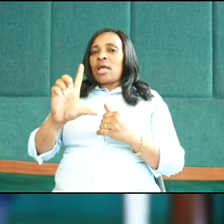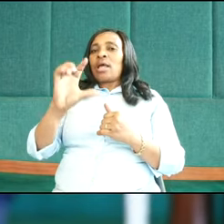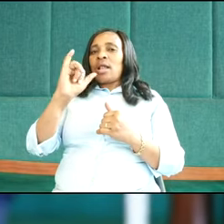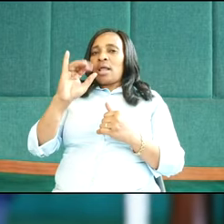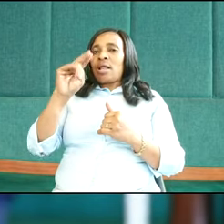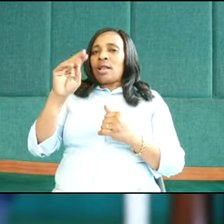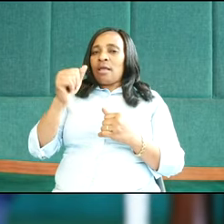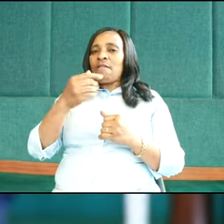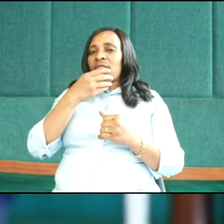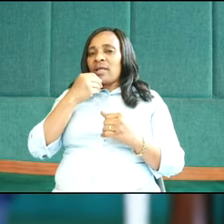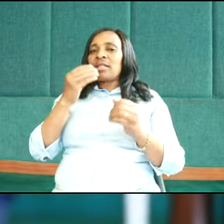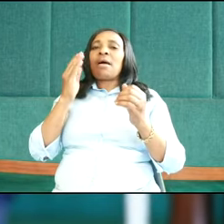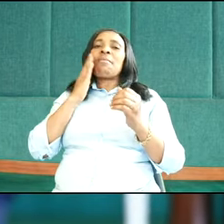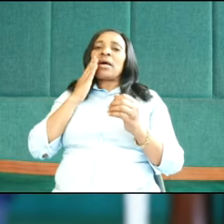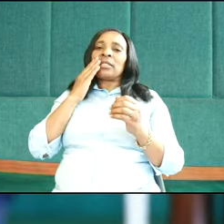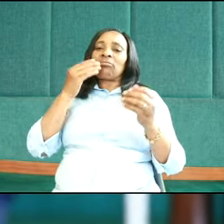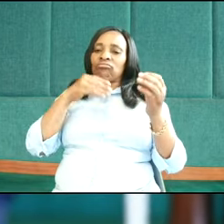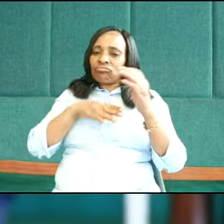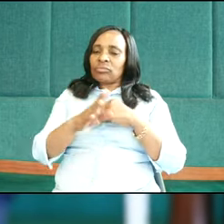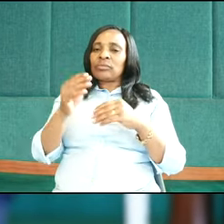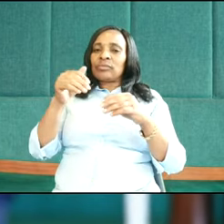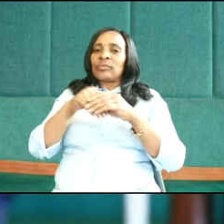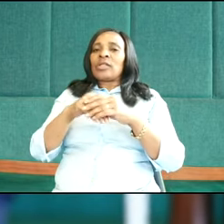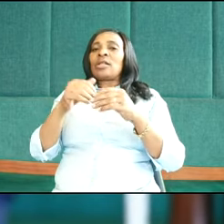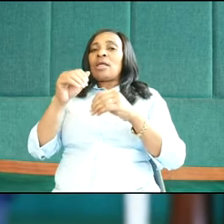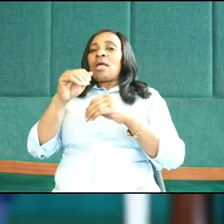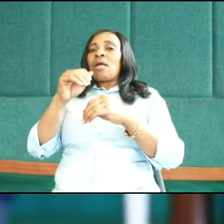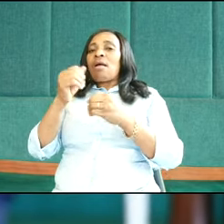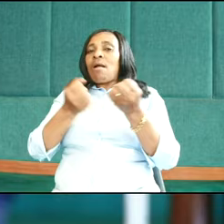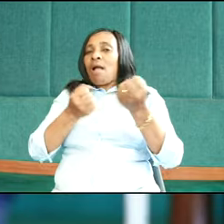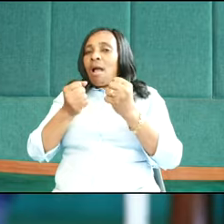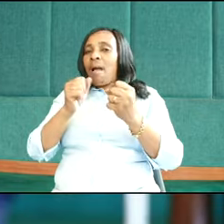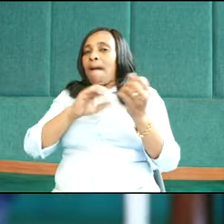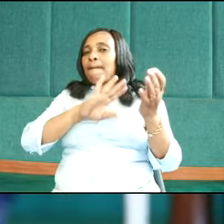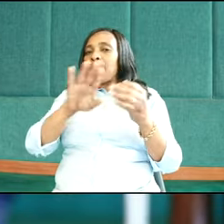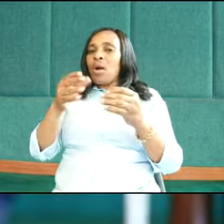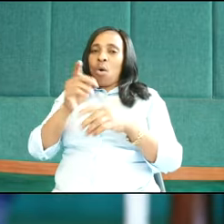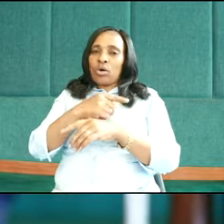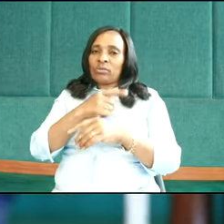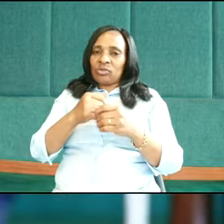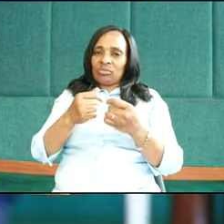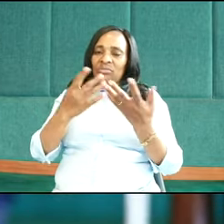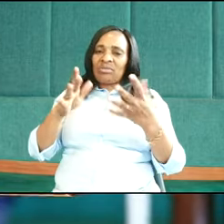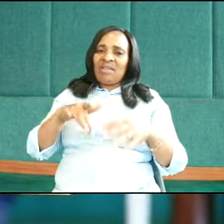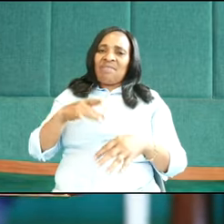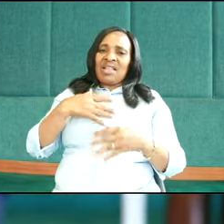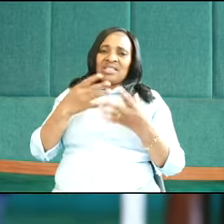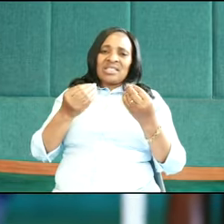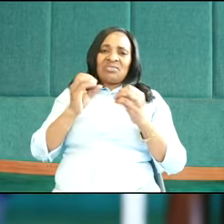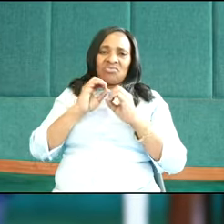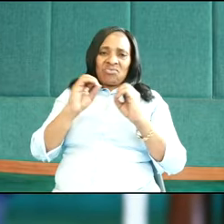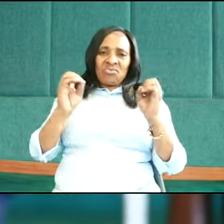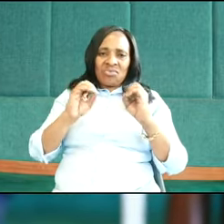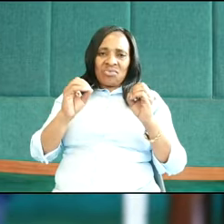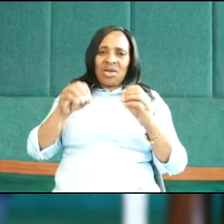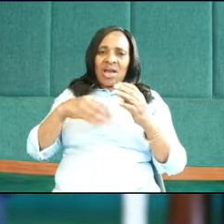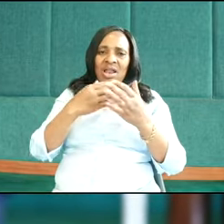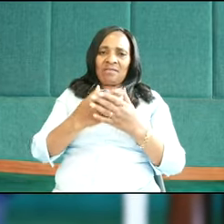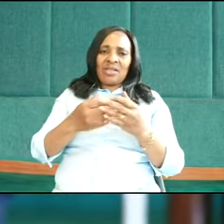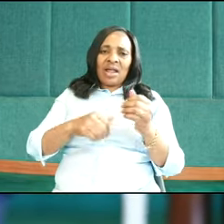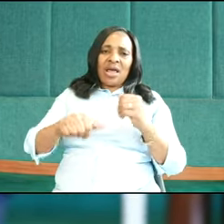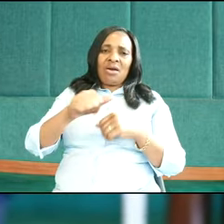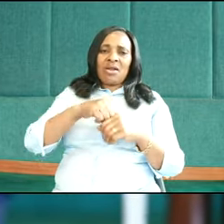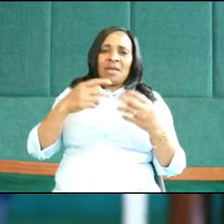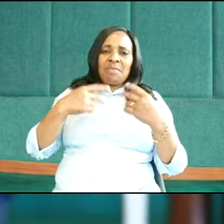mother got into the car and left for the hospital. Joylene felt uneasy when she arrived at the hospital. She was surrounded